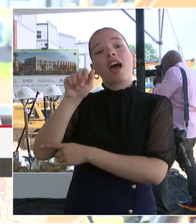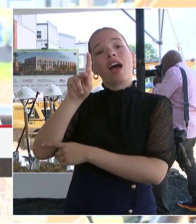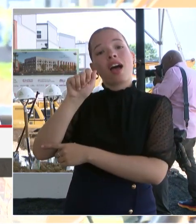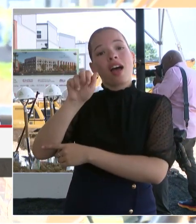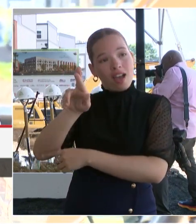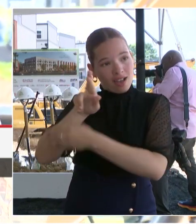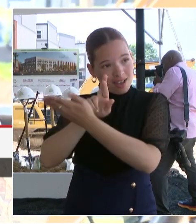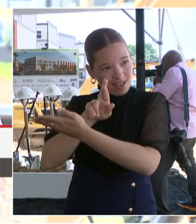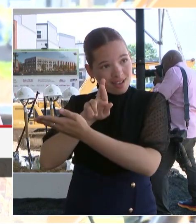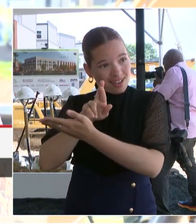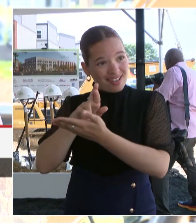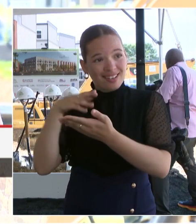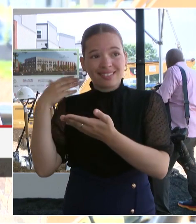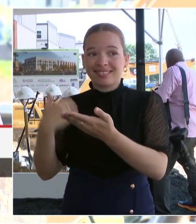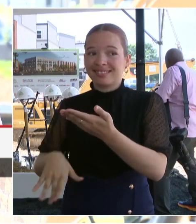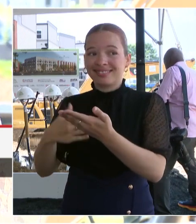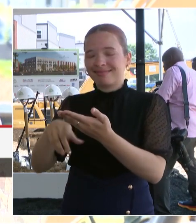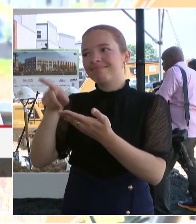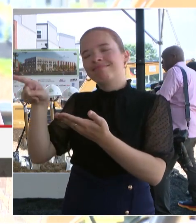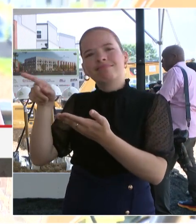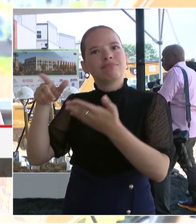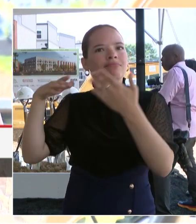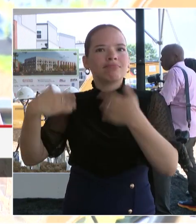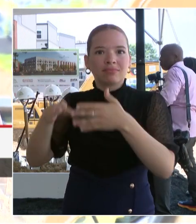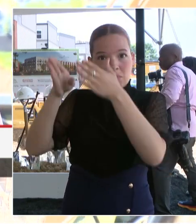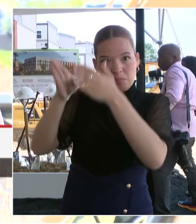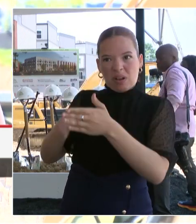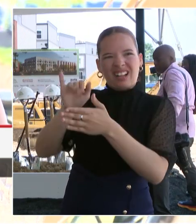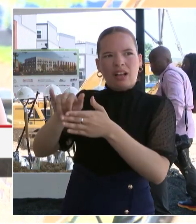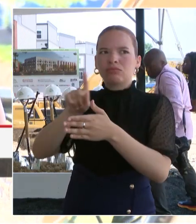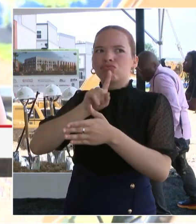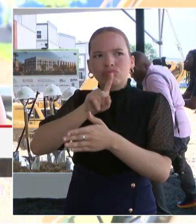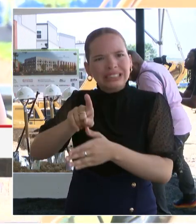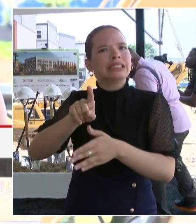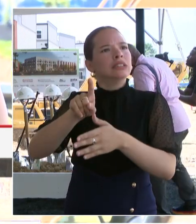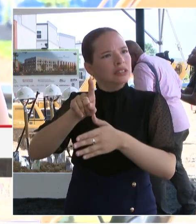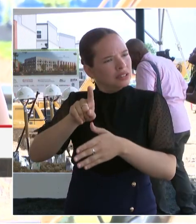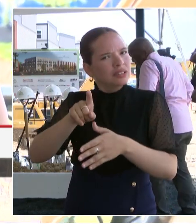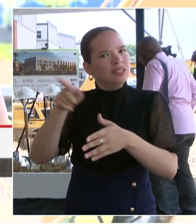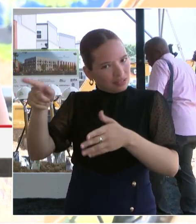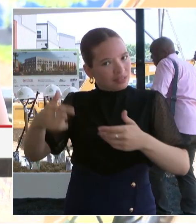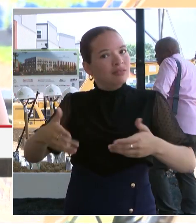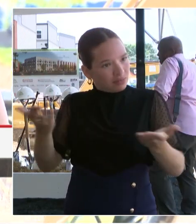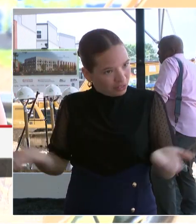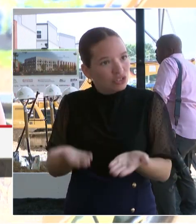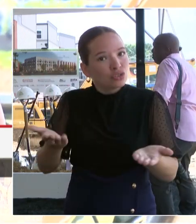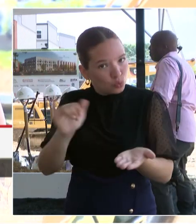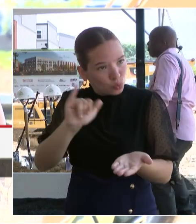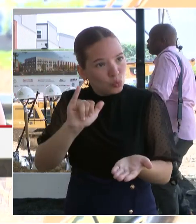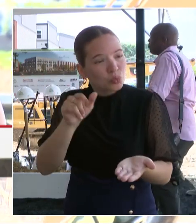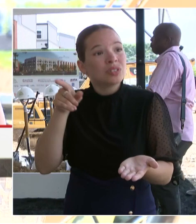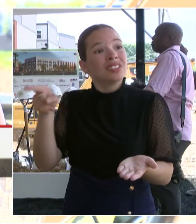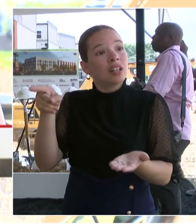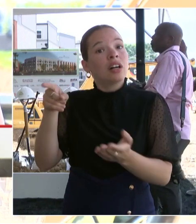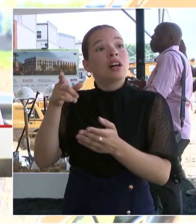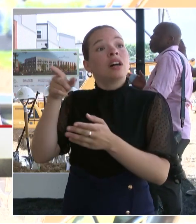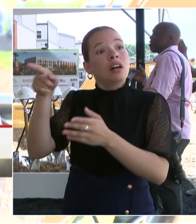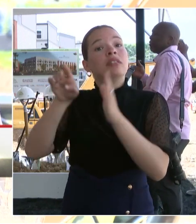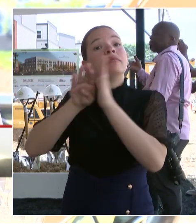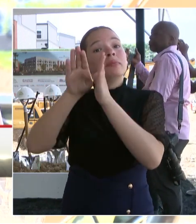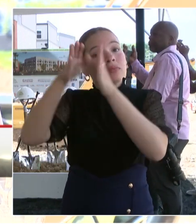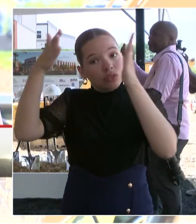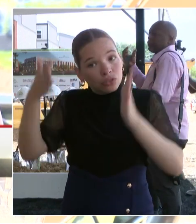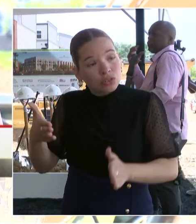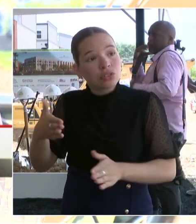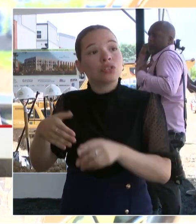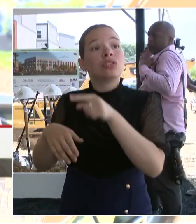city, and has built the type of development career that we should all be proud of, because his